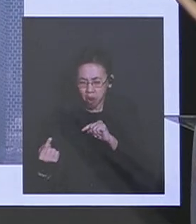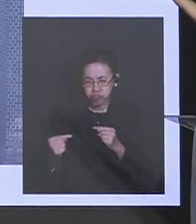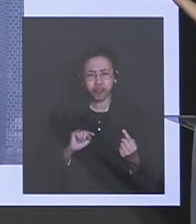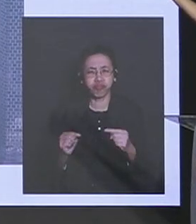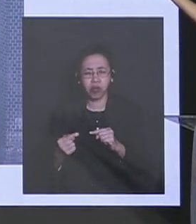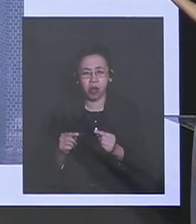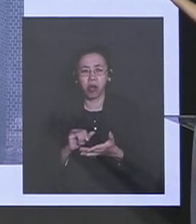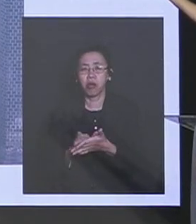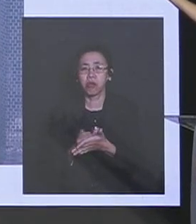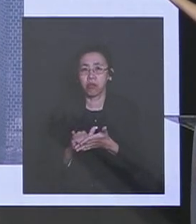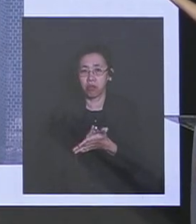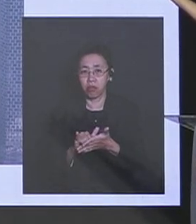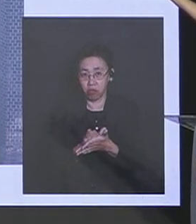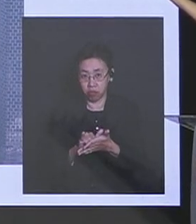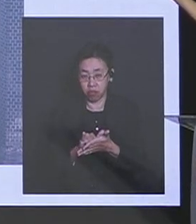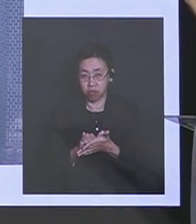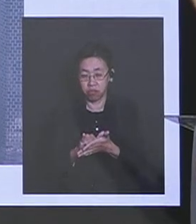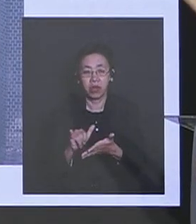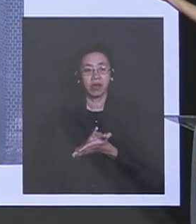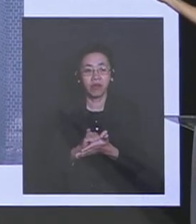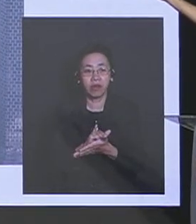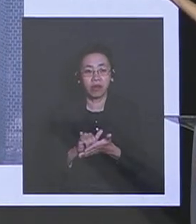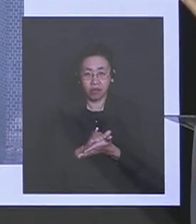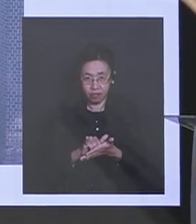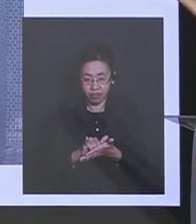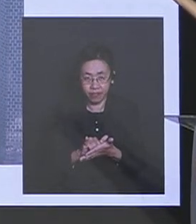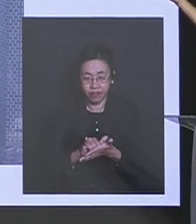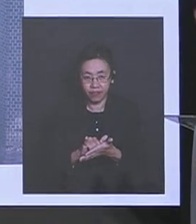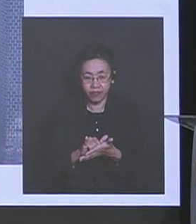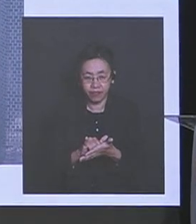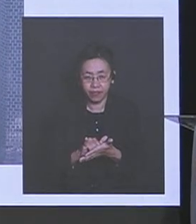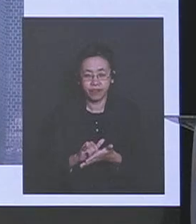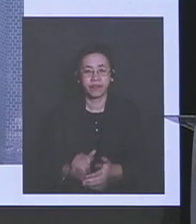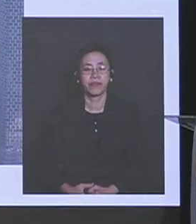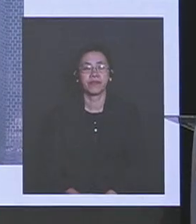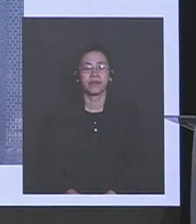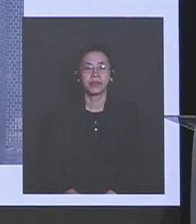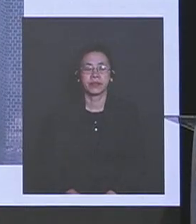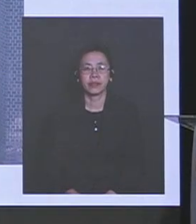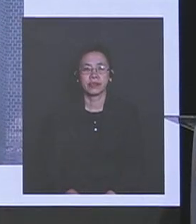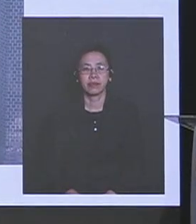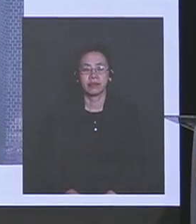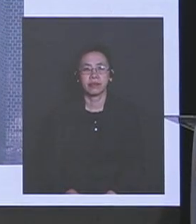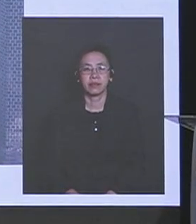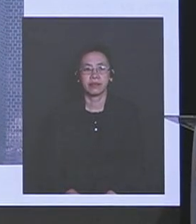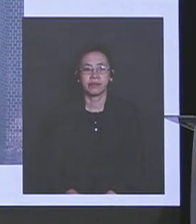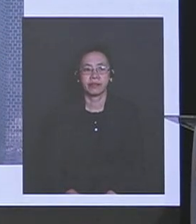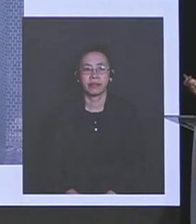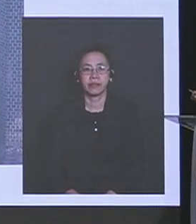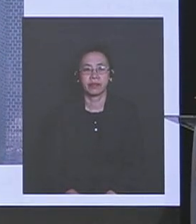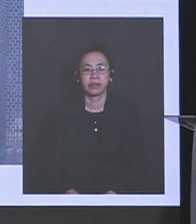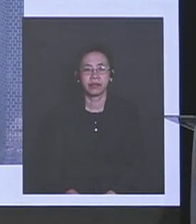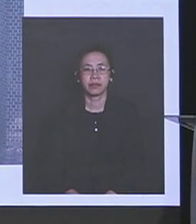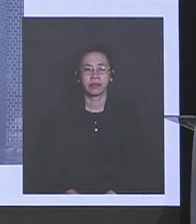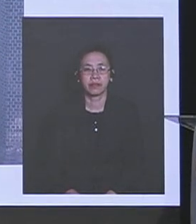as of right, which means if you follow the zoning, follow the rules, you don't even have a meeting with the Department of City Planning. You don't have to meet